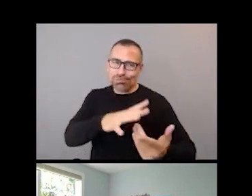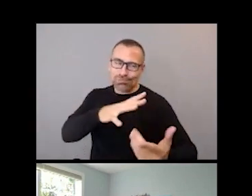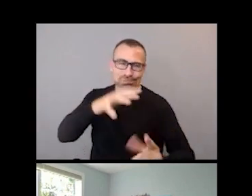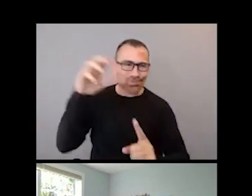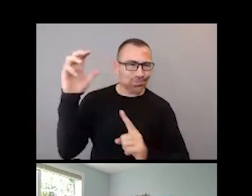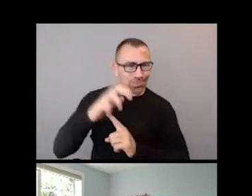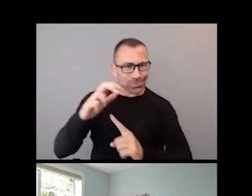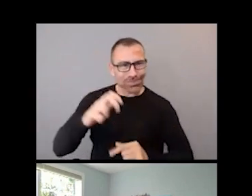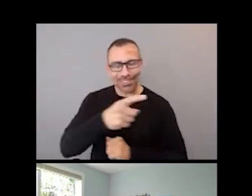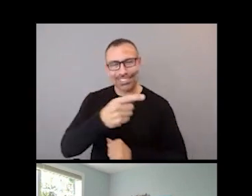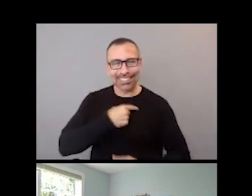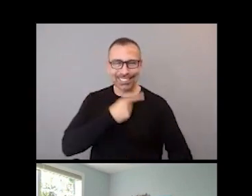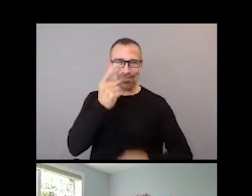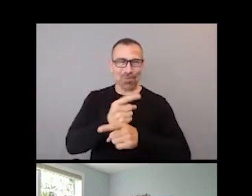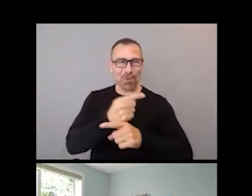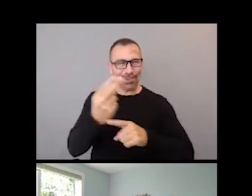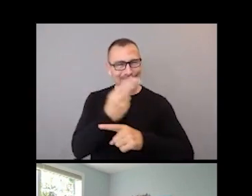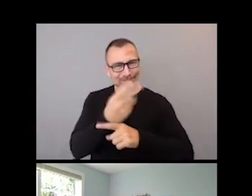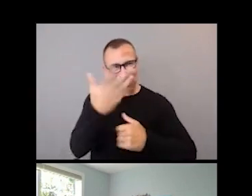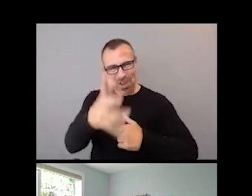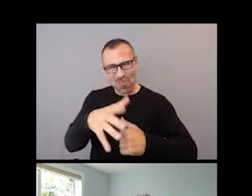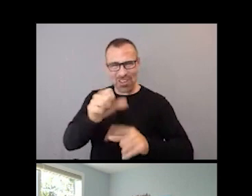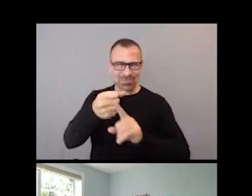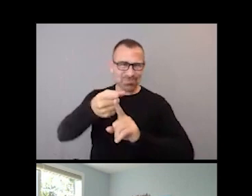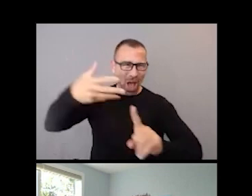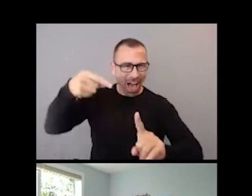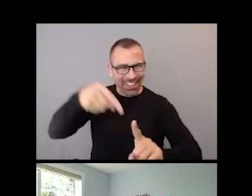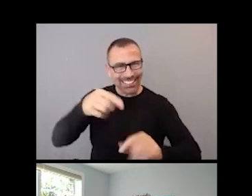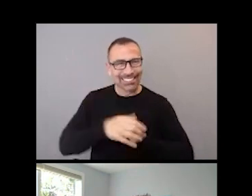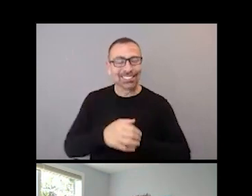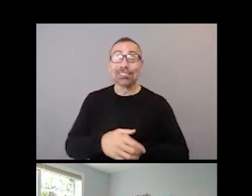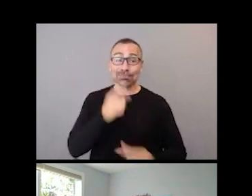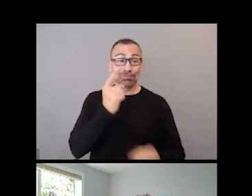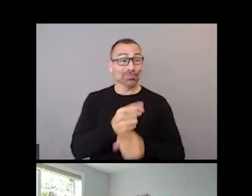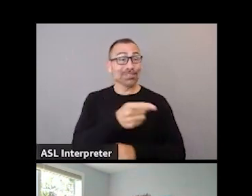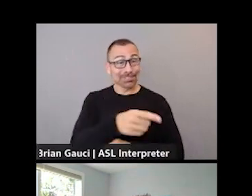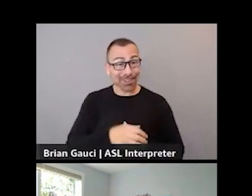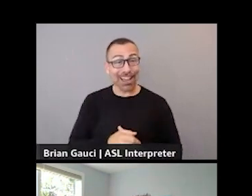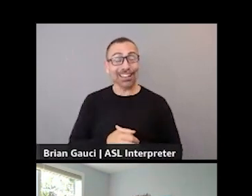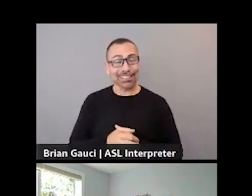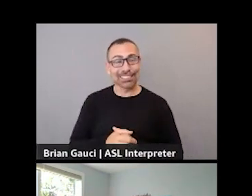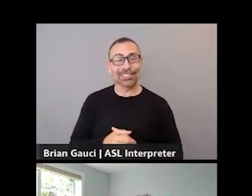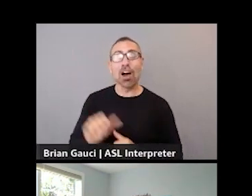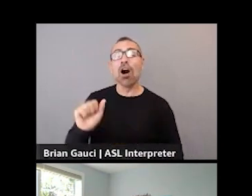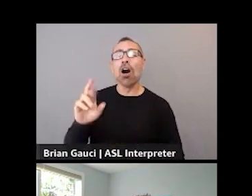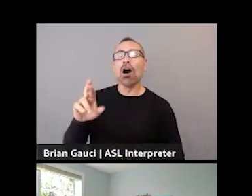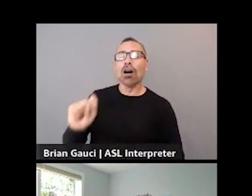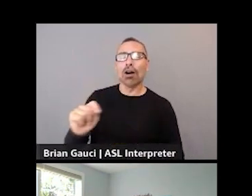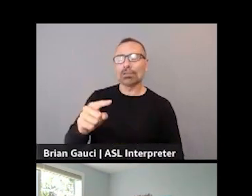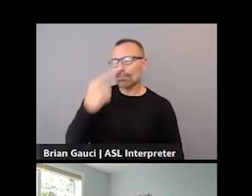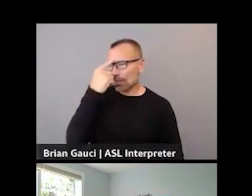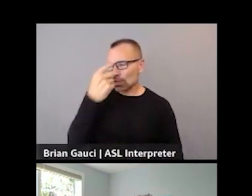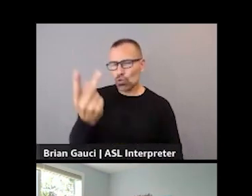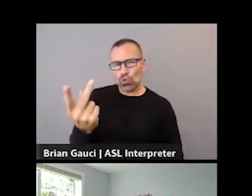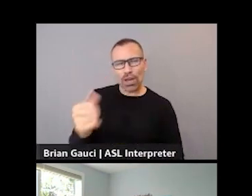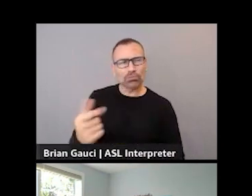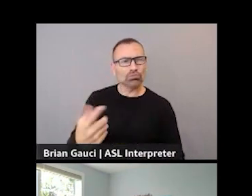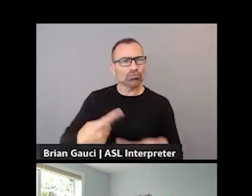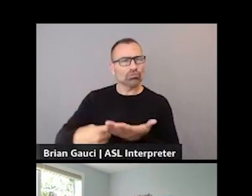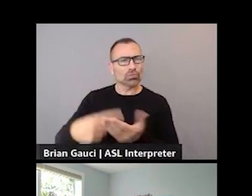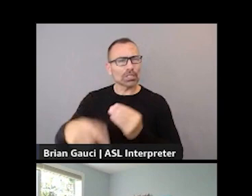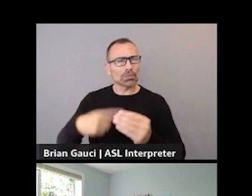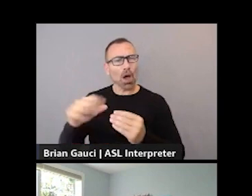proper use cases already kind of nailed right there. That's exactly right. Art, I think we were talking about